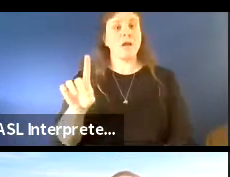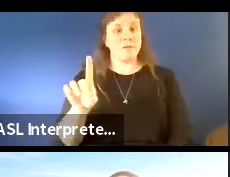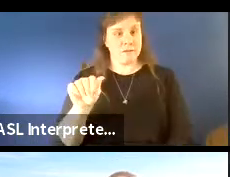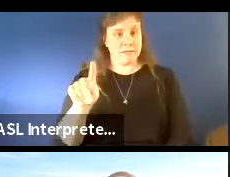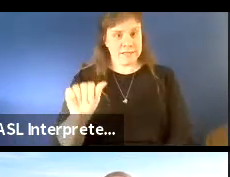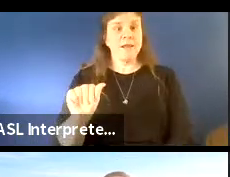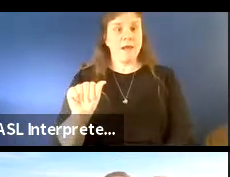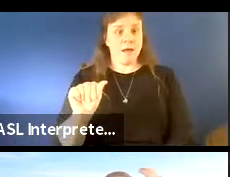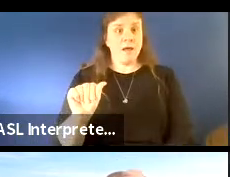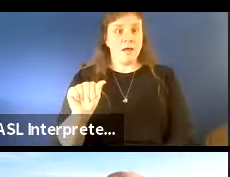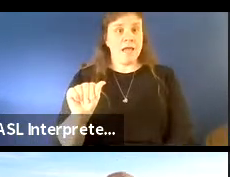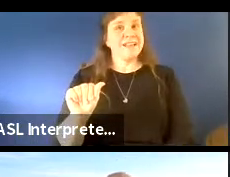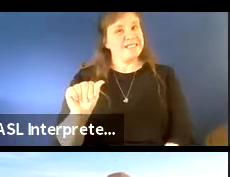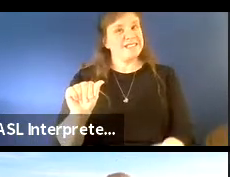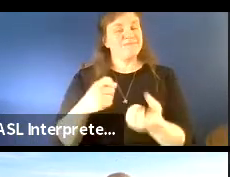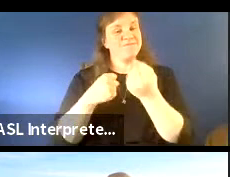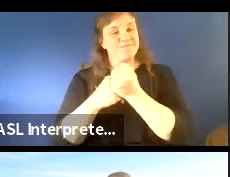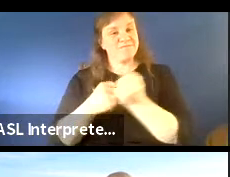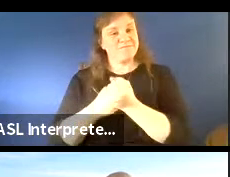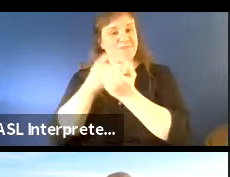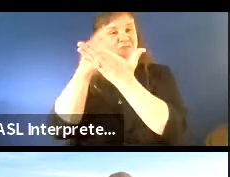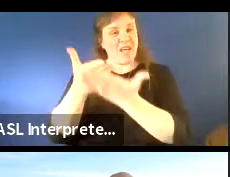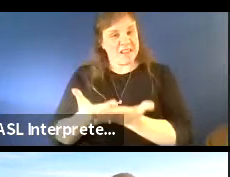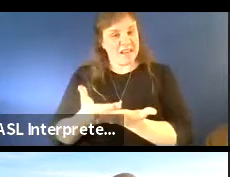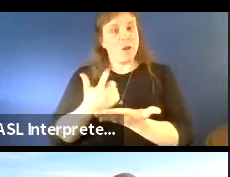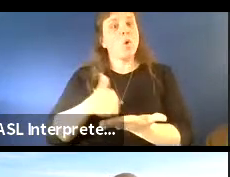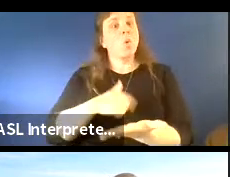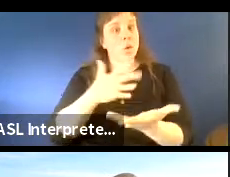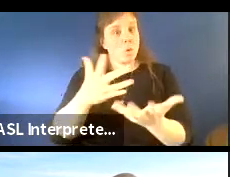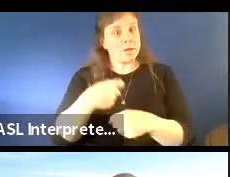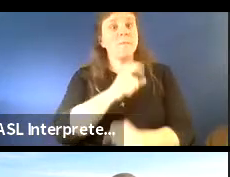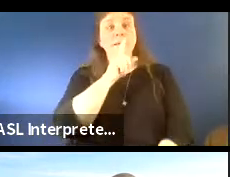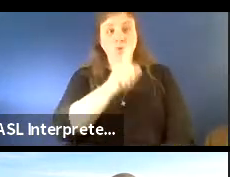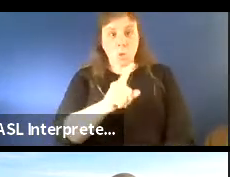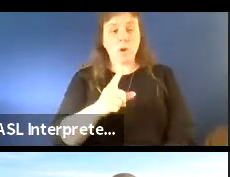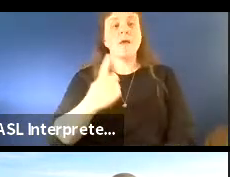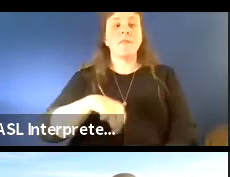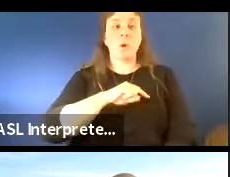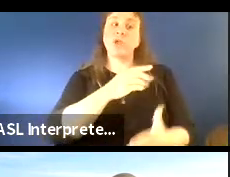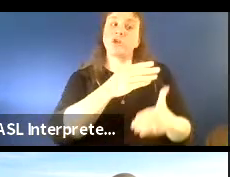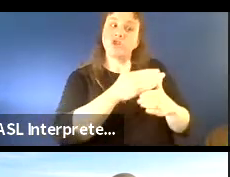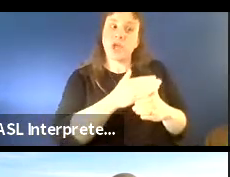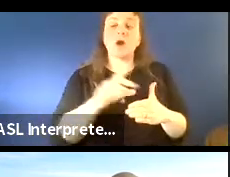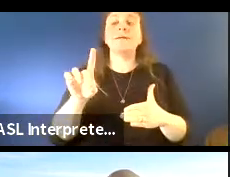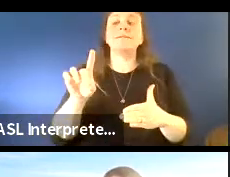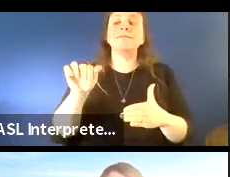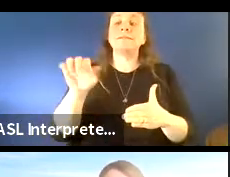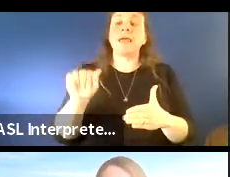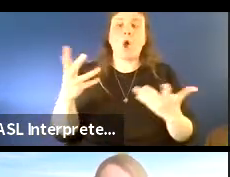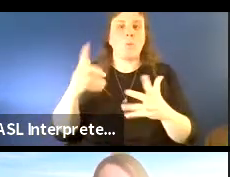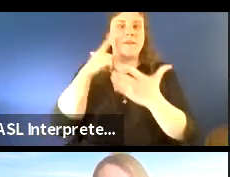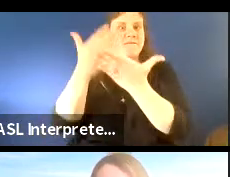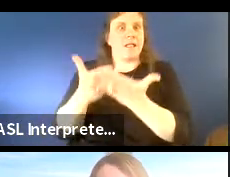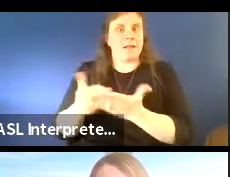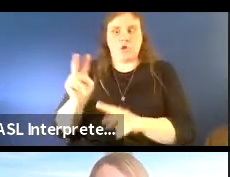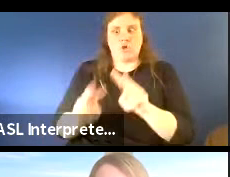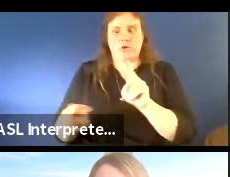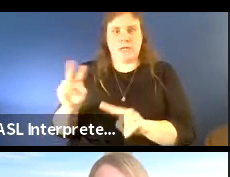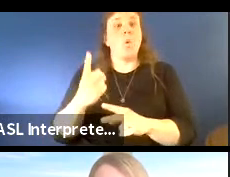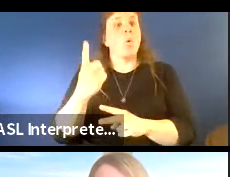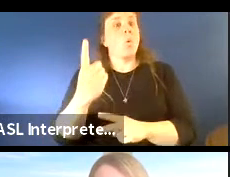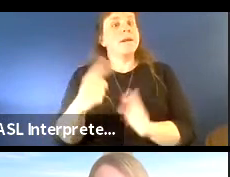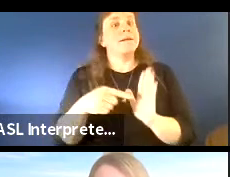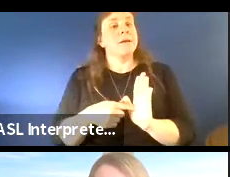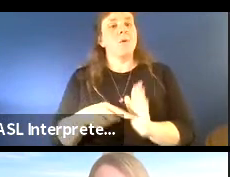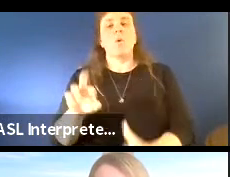is being validated, because we want to be able to share data that we feel has been looked at. And one of the examples is, as far as looking at race